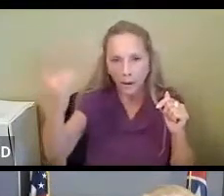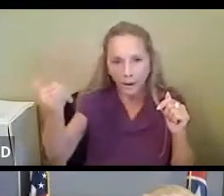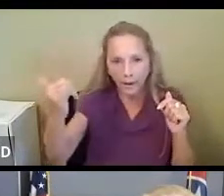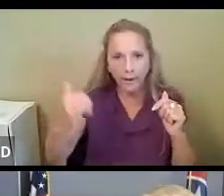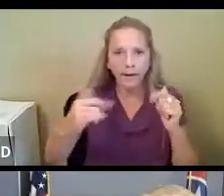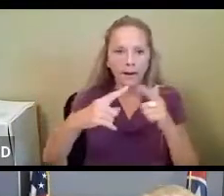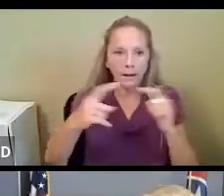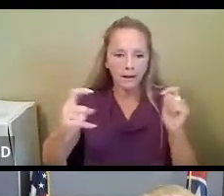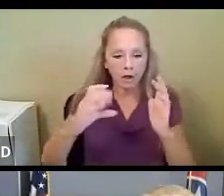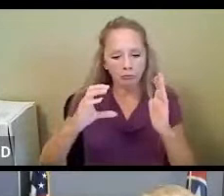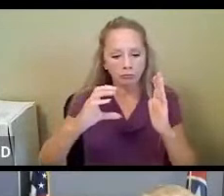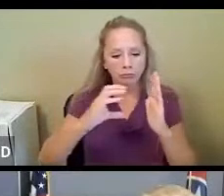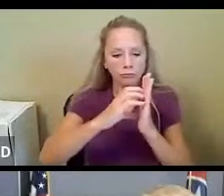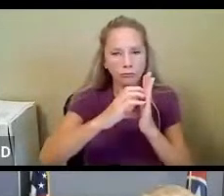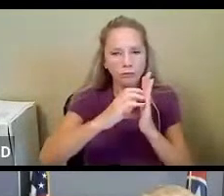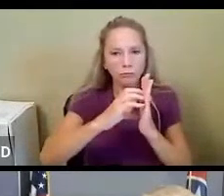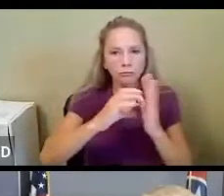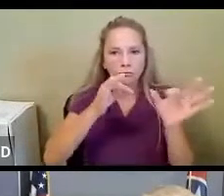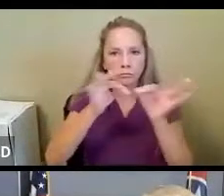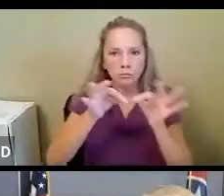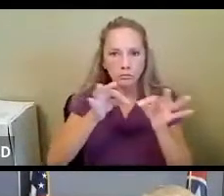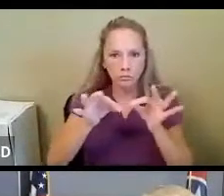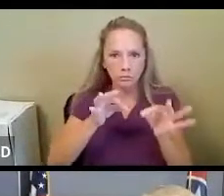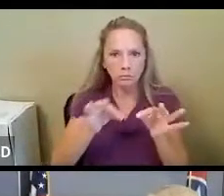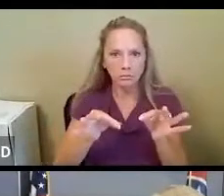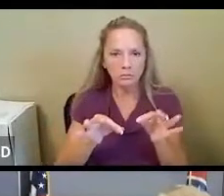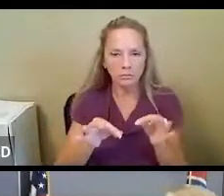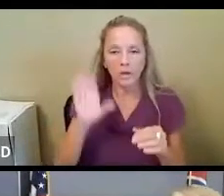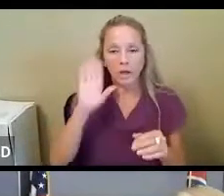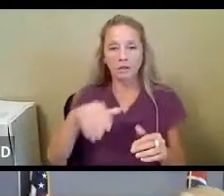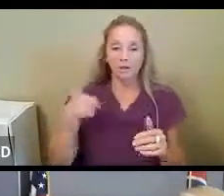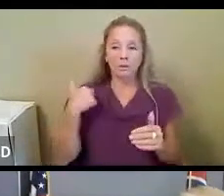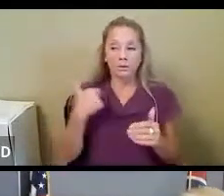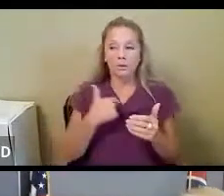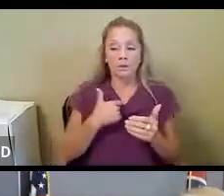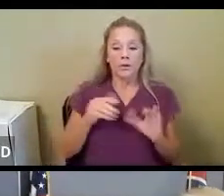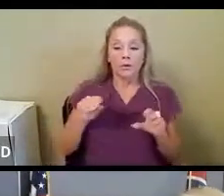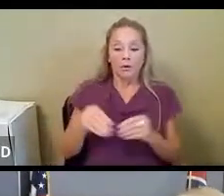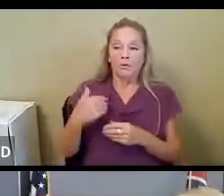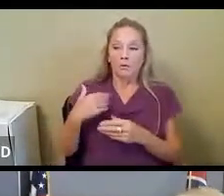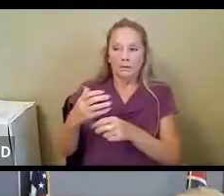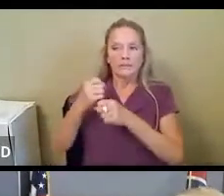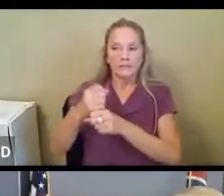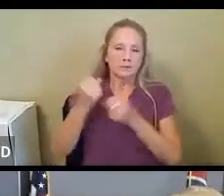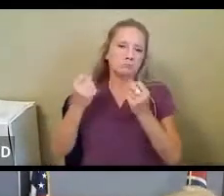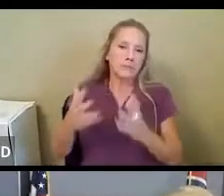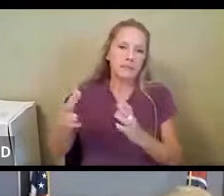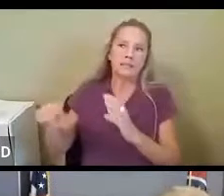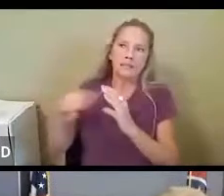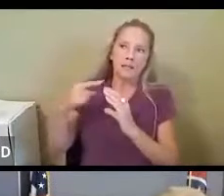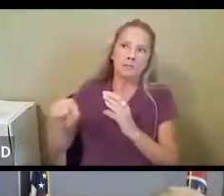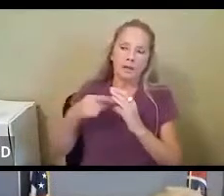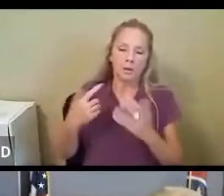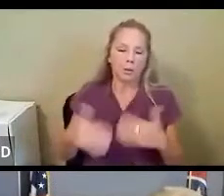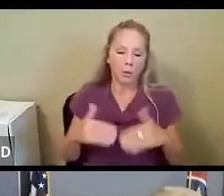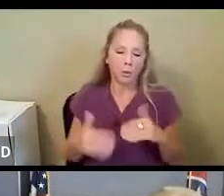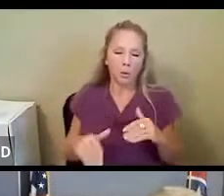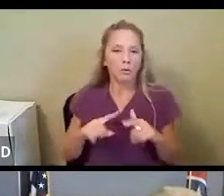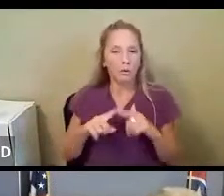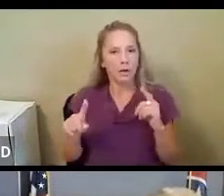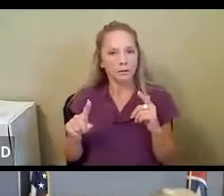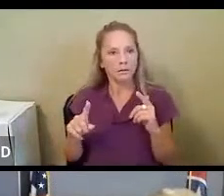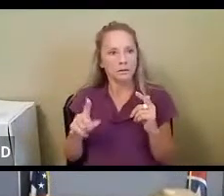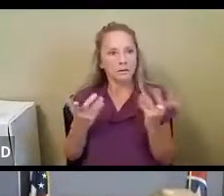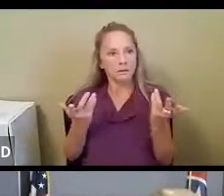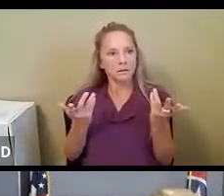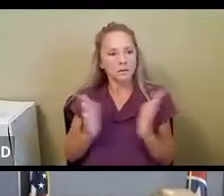There's, I know we all get a ton of emails, and some of these are very heartfelt, but some of the information is